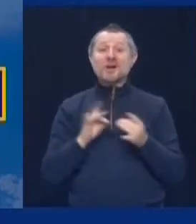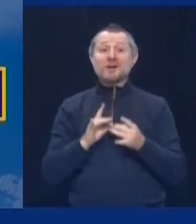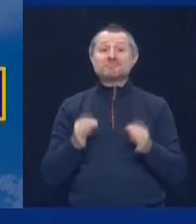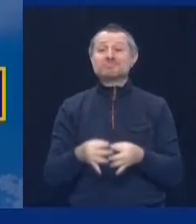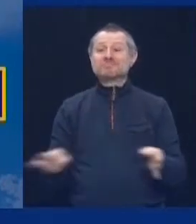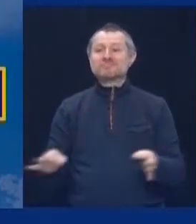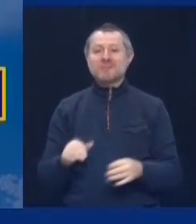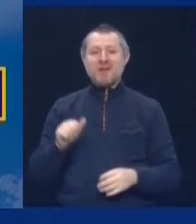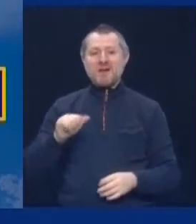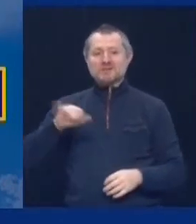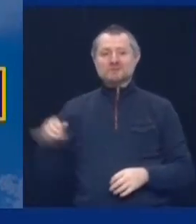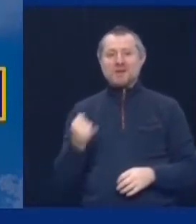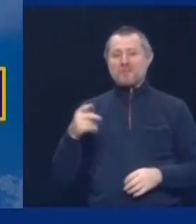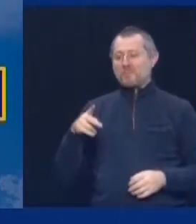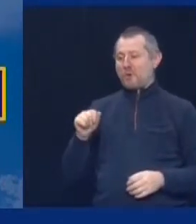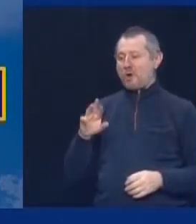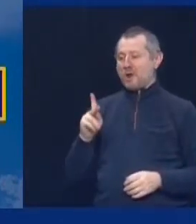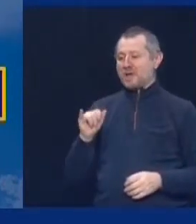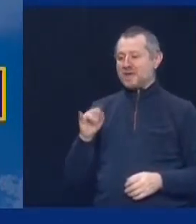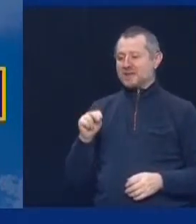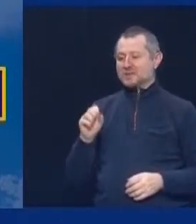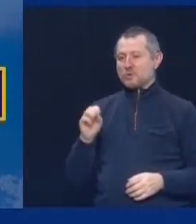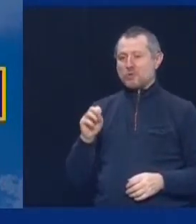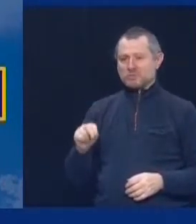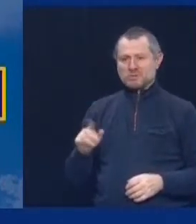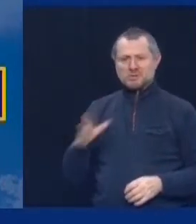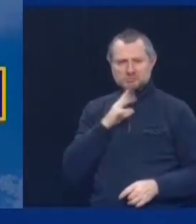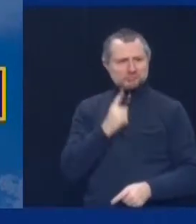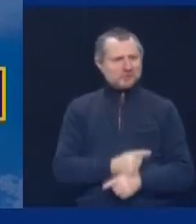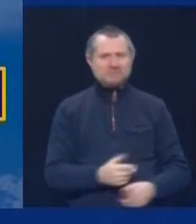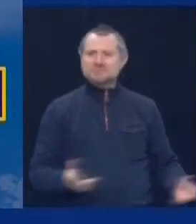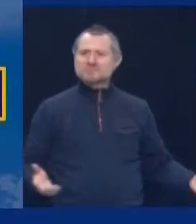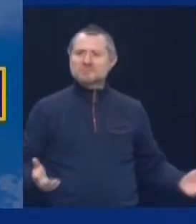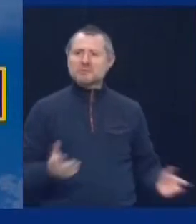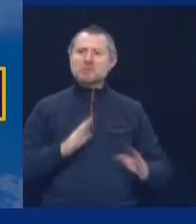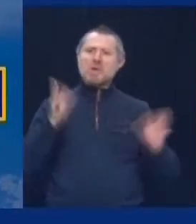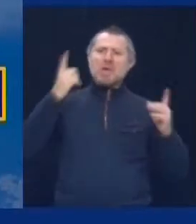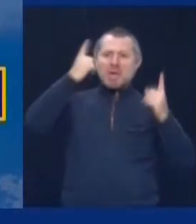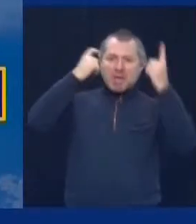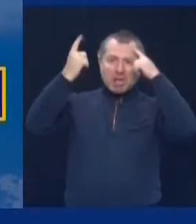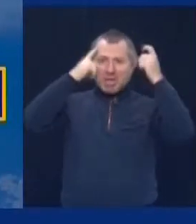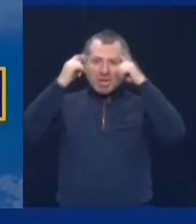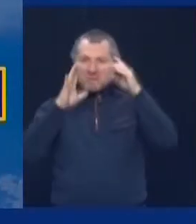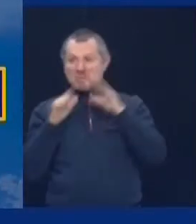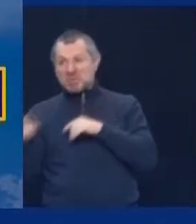A.J. Parkinson, right. Don't speculate, maybe this, maybe this, maybe this,